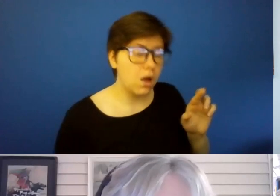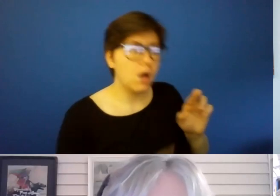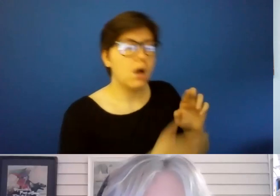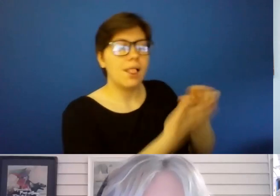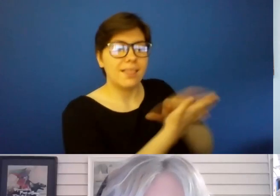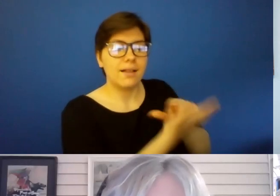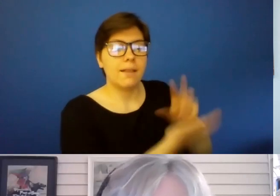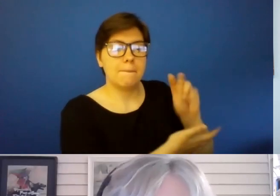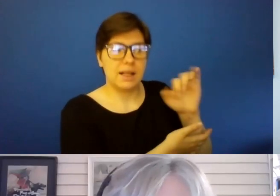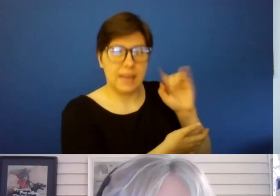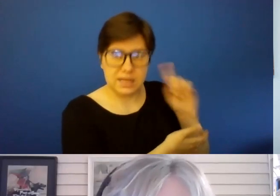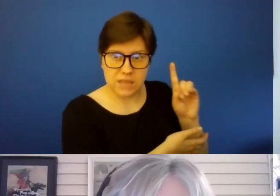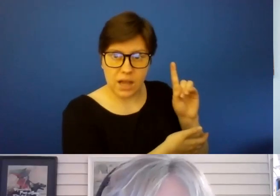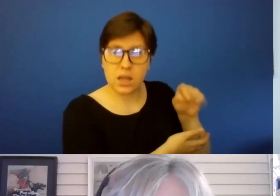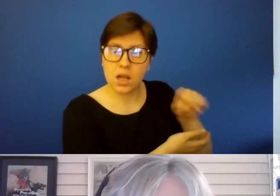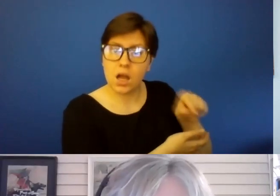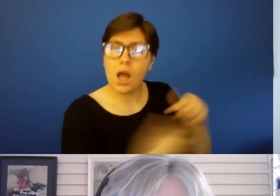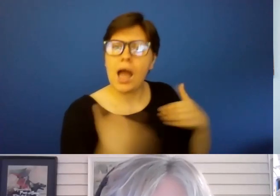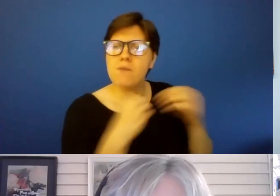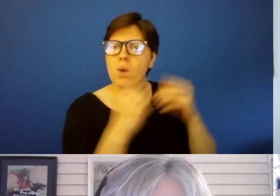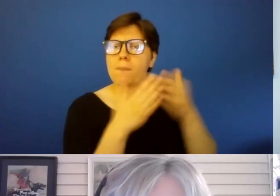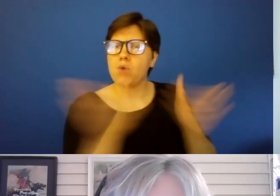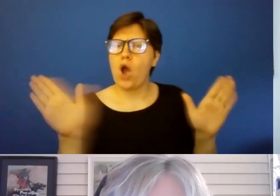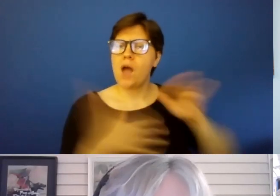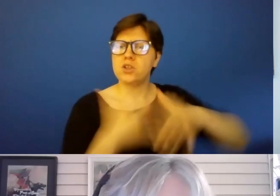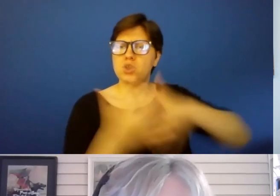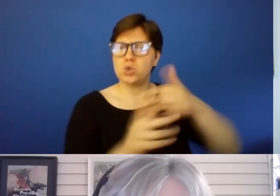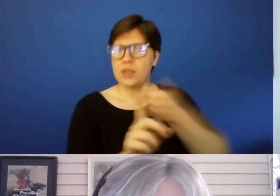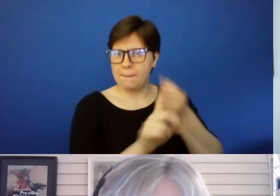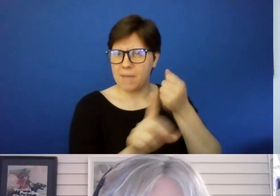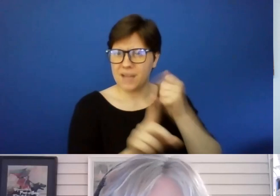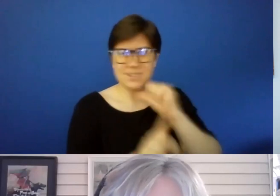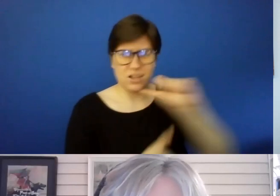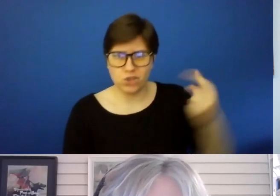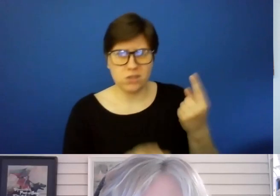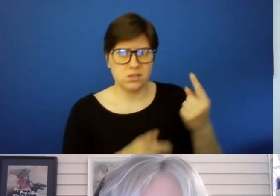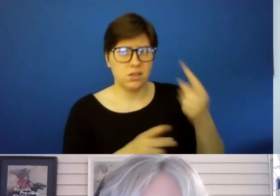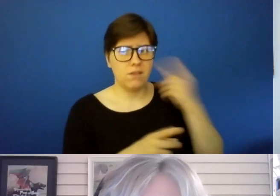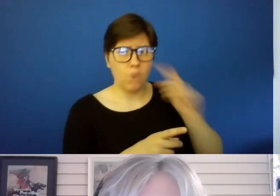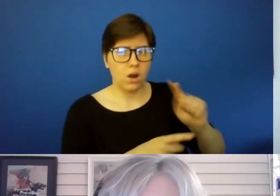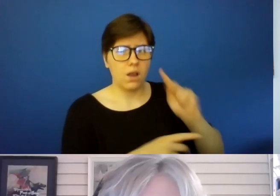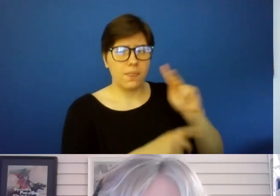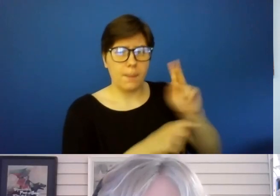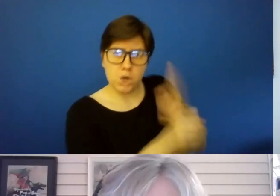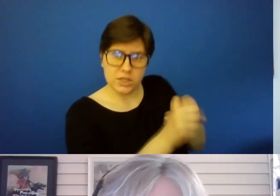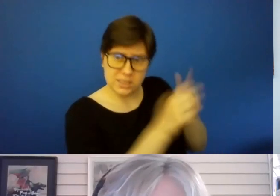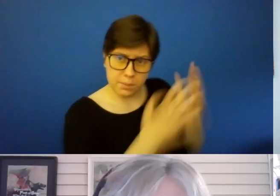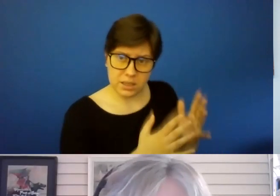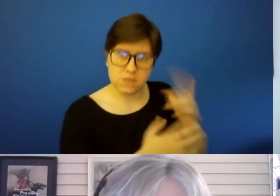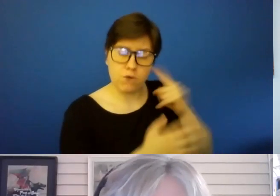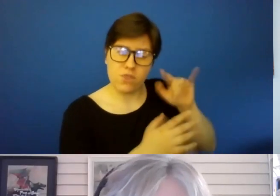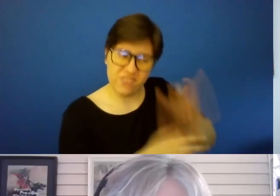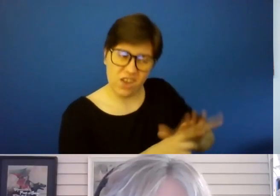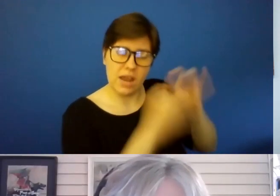medical aid in dying have broader social impacts that ripple beyond the participants in the individual decision